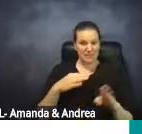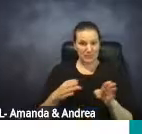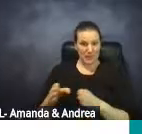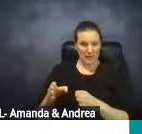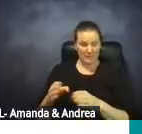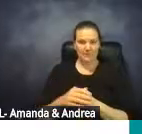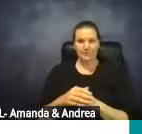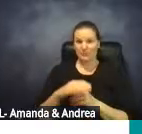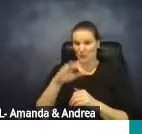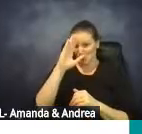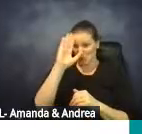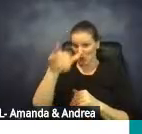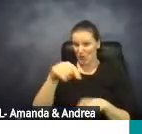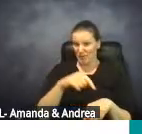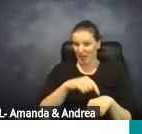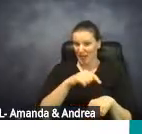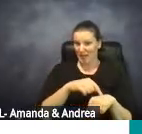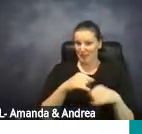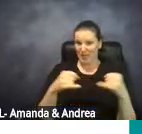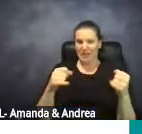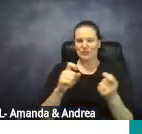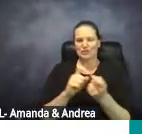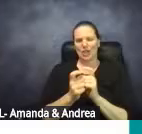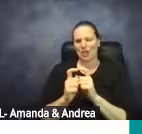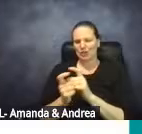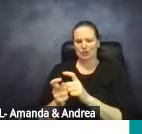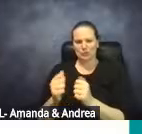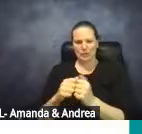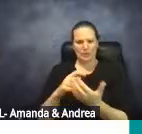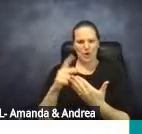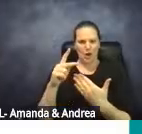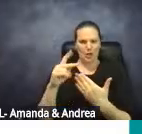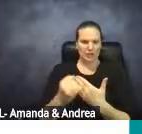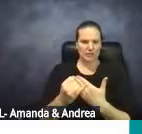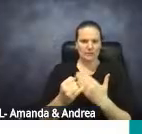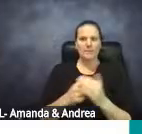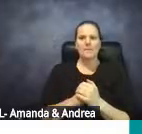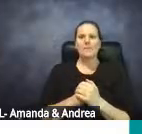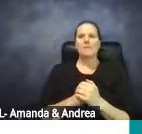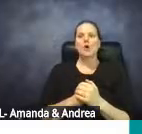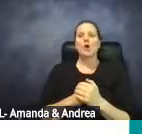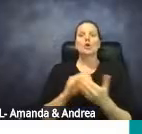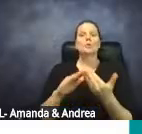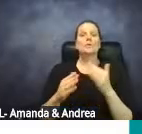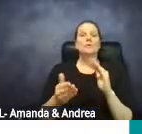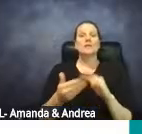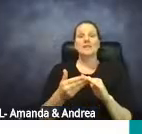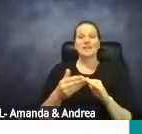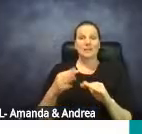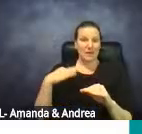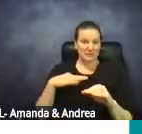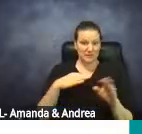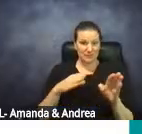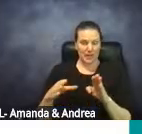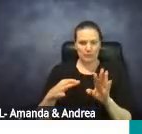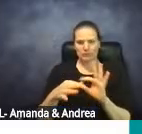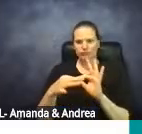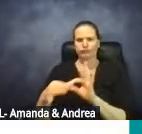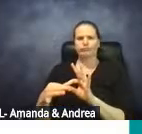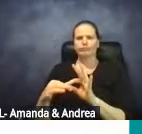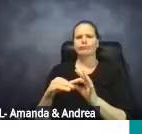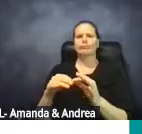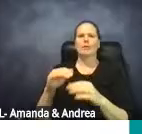all know, timelines often change on projects like this, and so the timing of the community benefits plan will be tied to a specific project